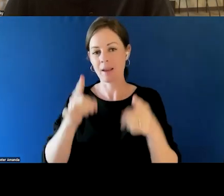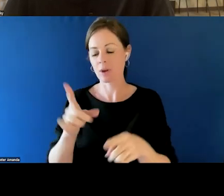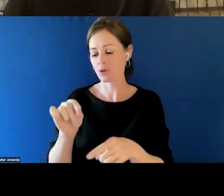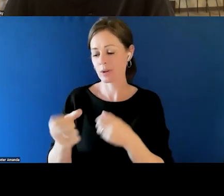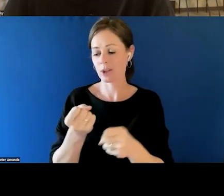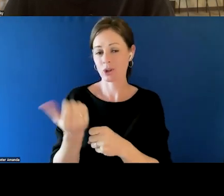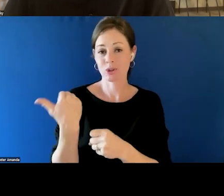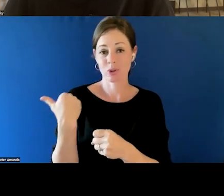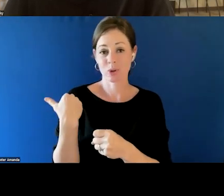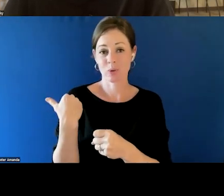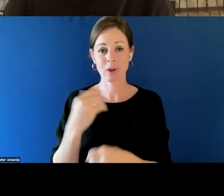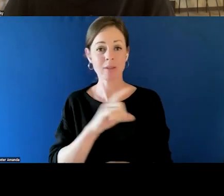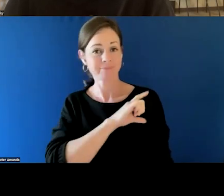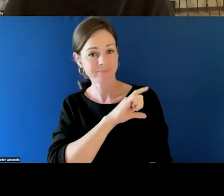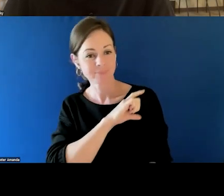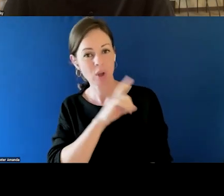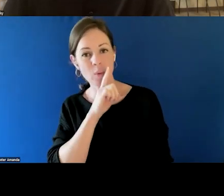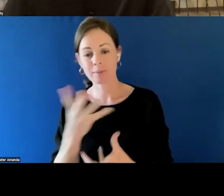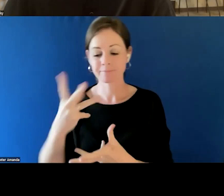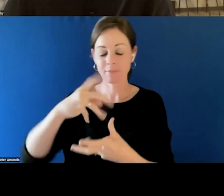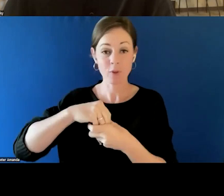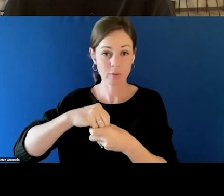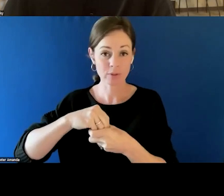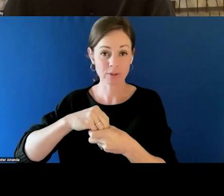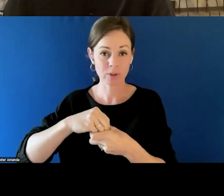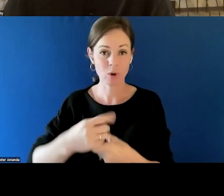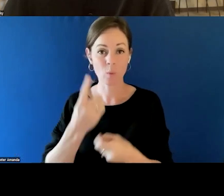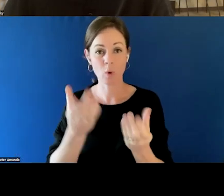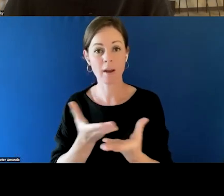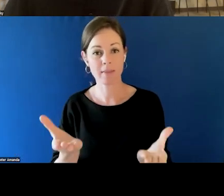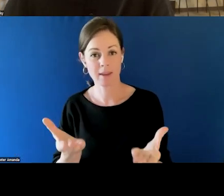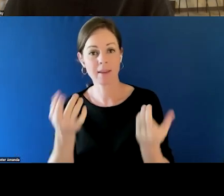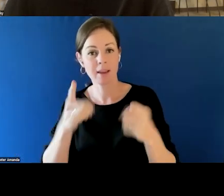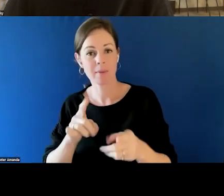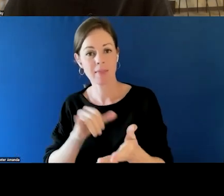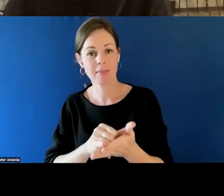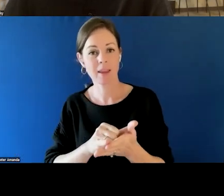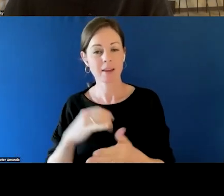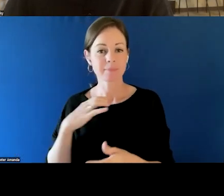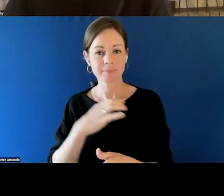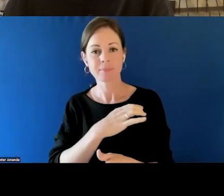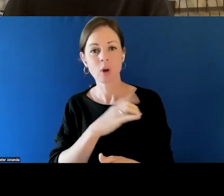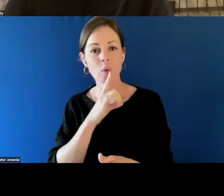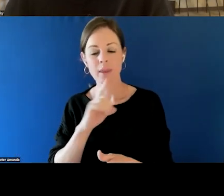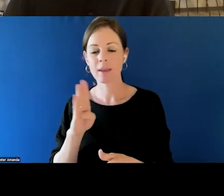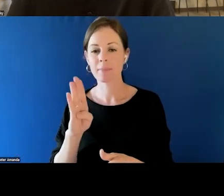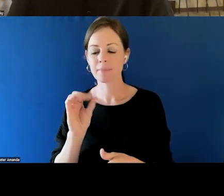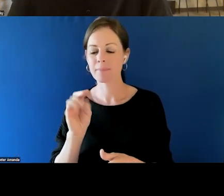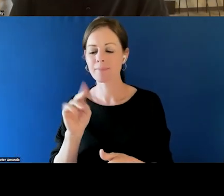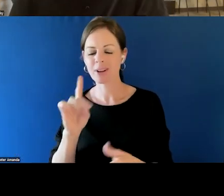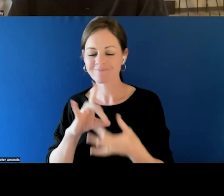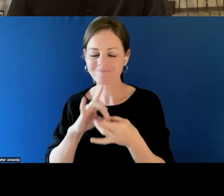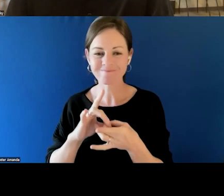ago. Law enforcement got to be a part of that. And one thing that came out of that committee was a bond that was overwhelmingly passed by